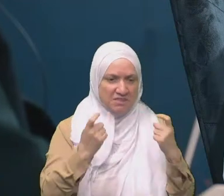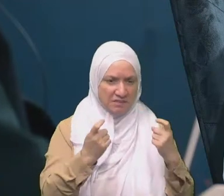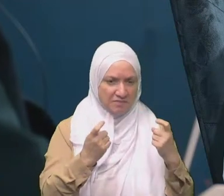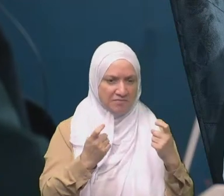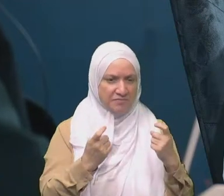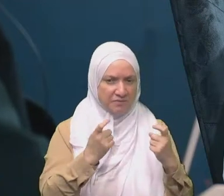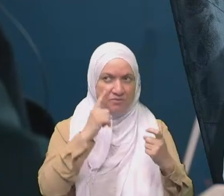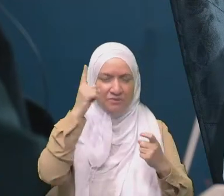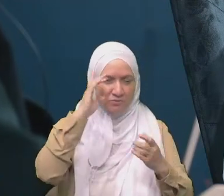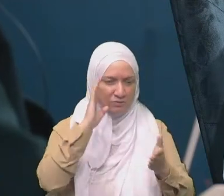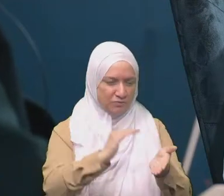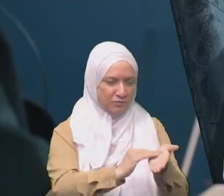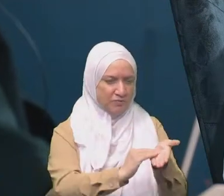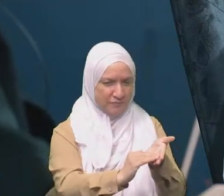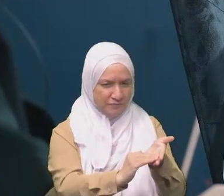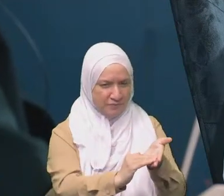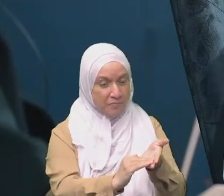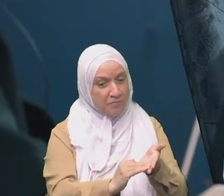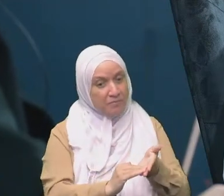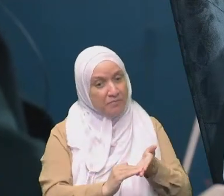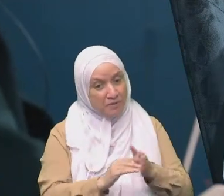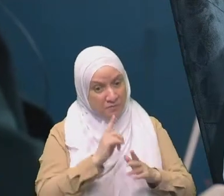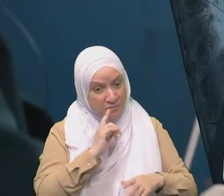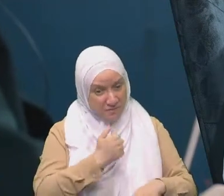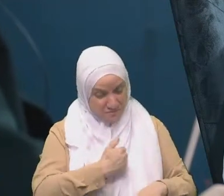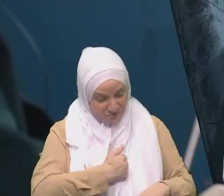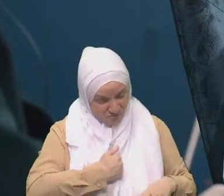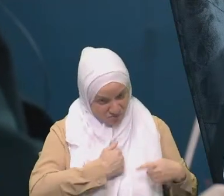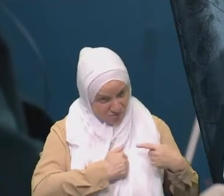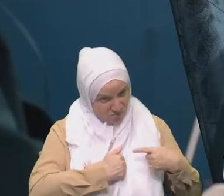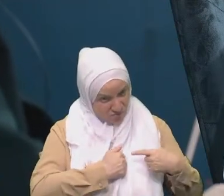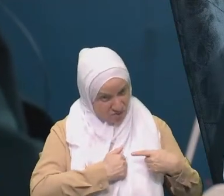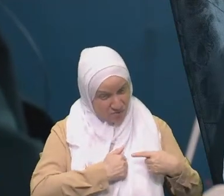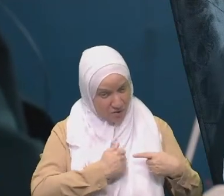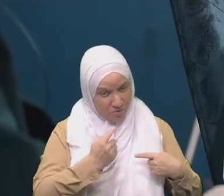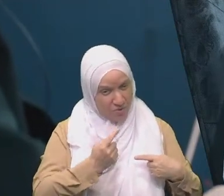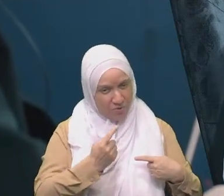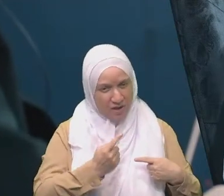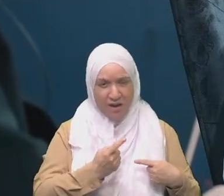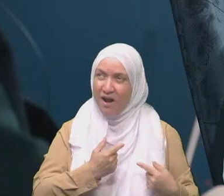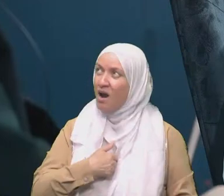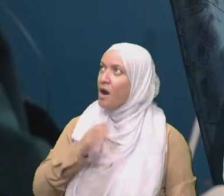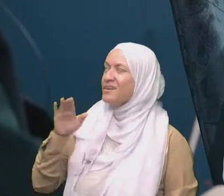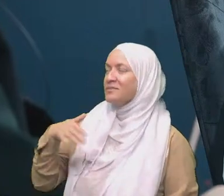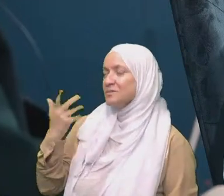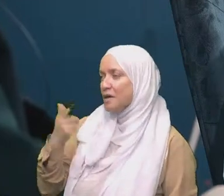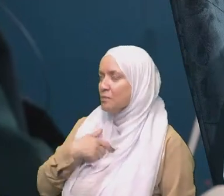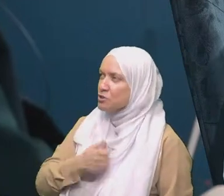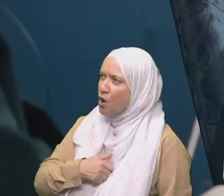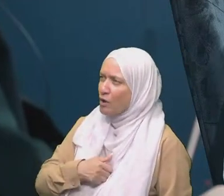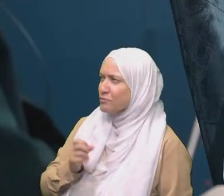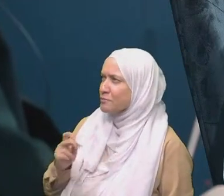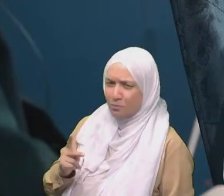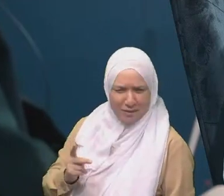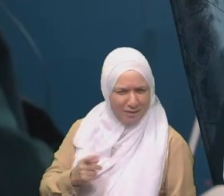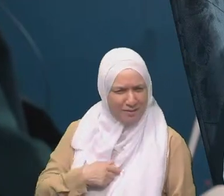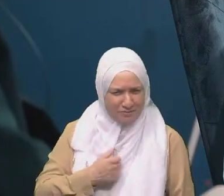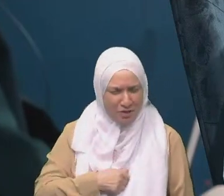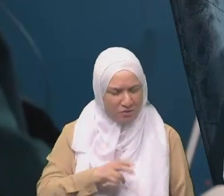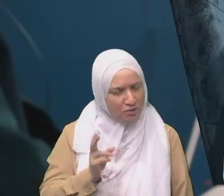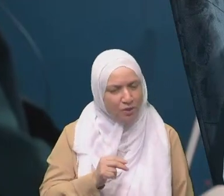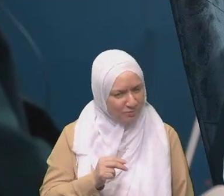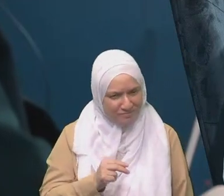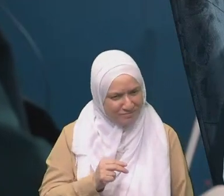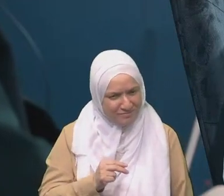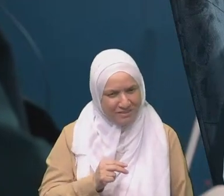is sincerely from the heart, not just a lip service or just a fake hope or just saying, you know what, no, I know Allah will forgive me. No,